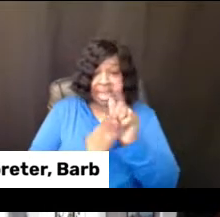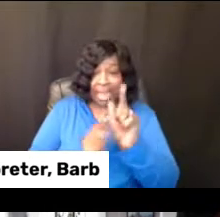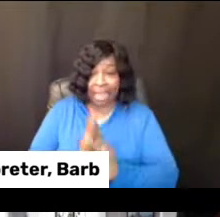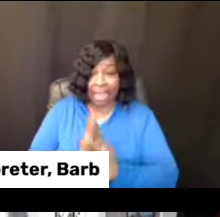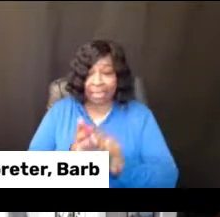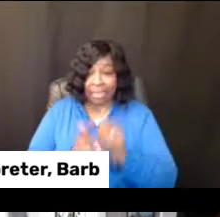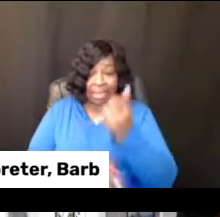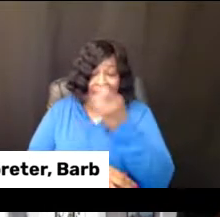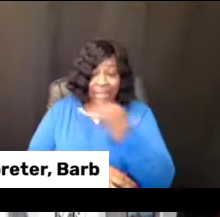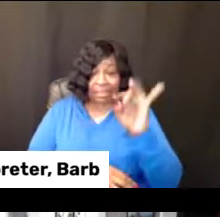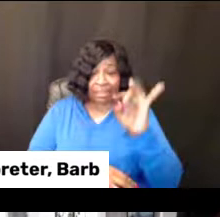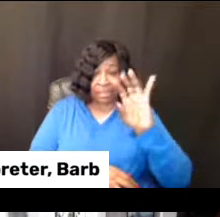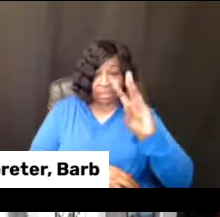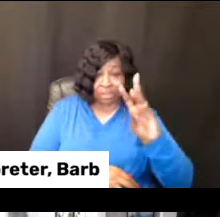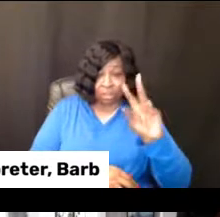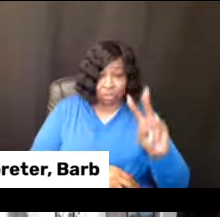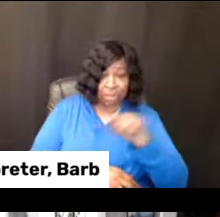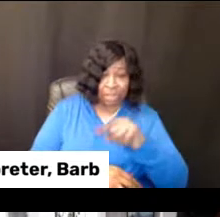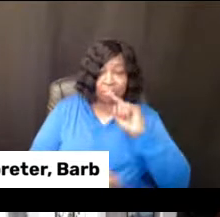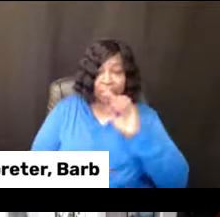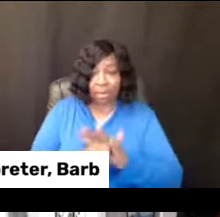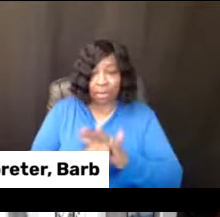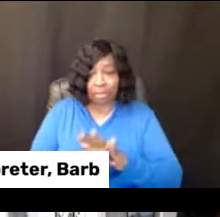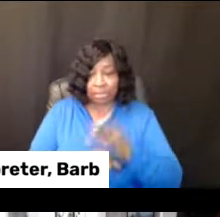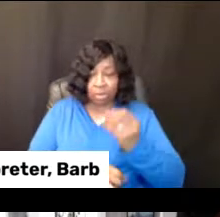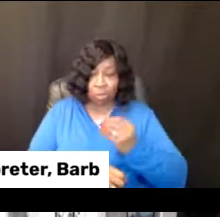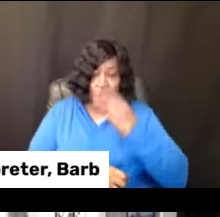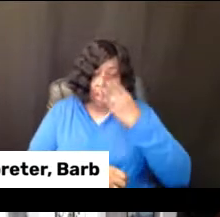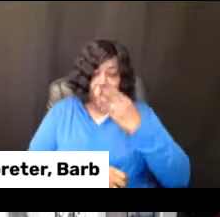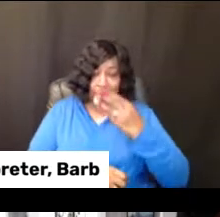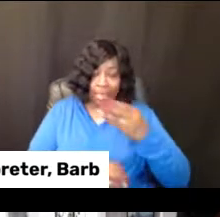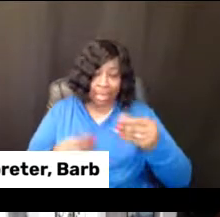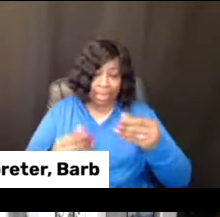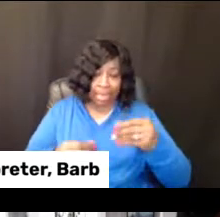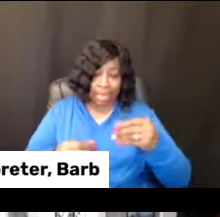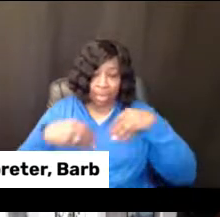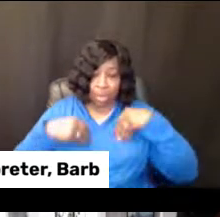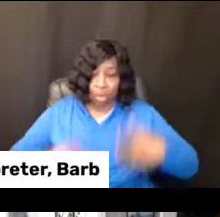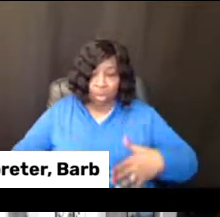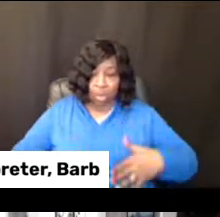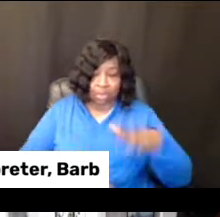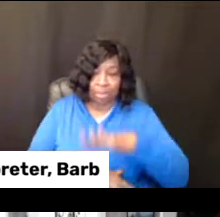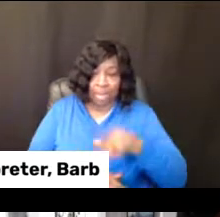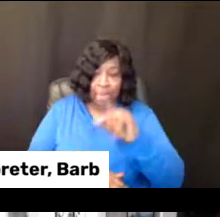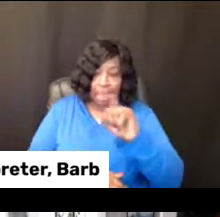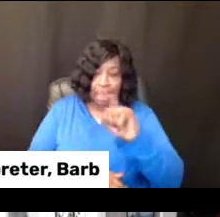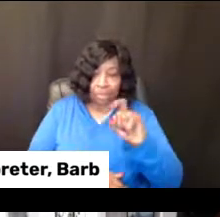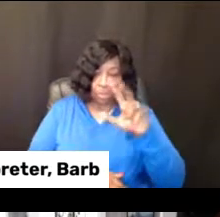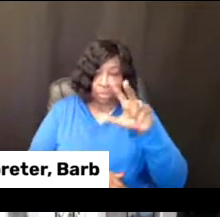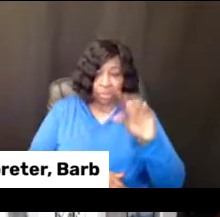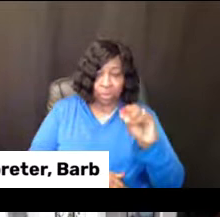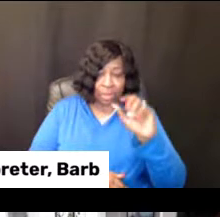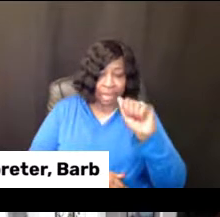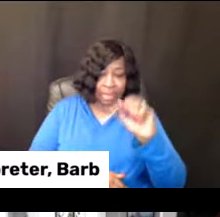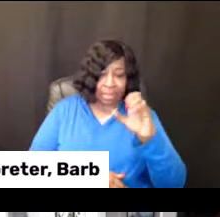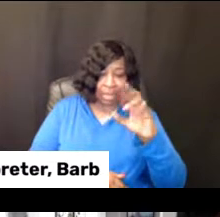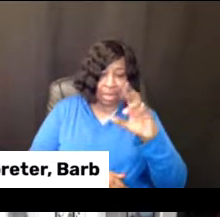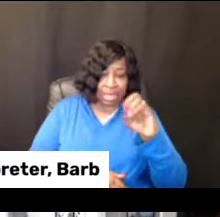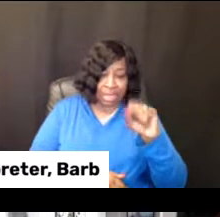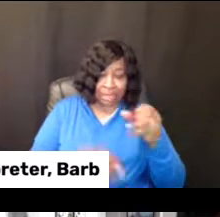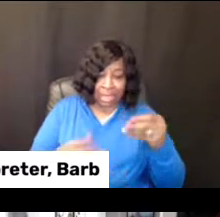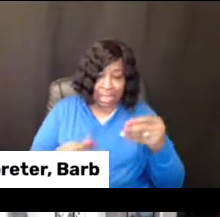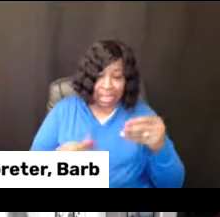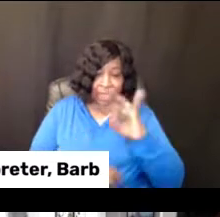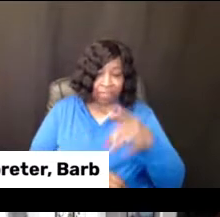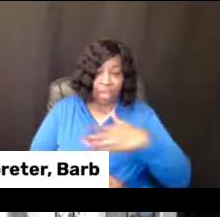which guaranteed white landowners about 130 acres of land if they were willing